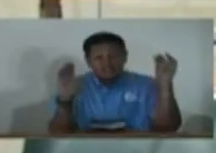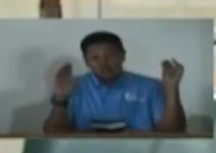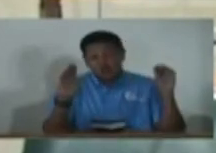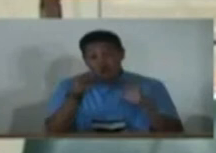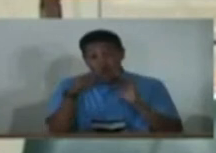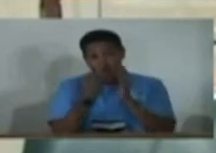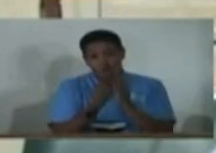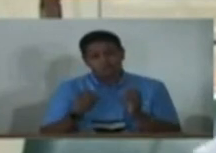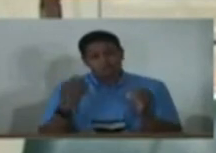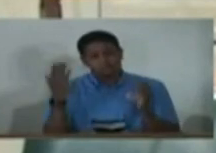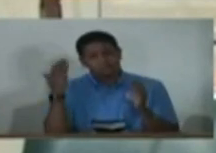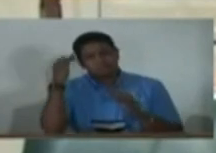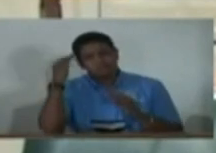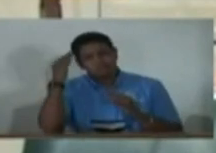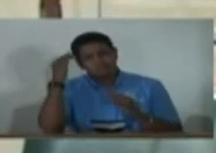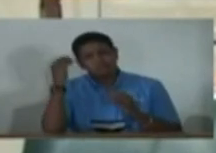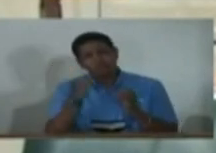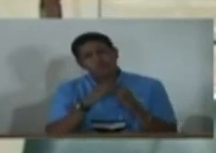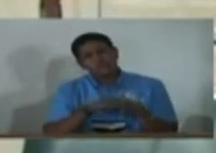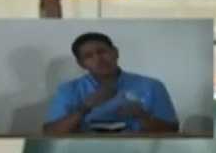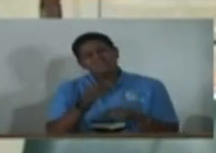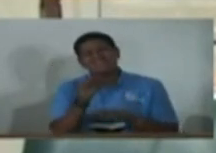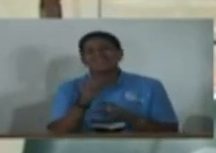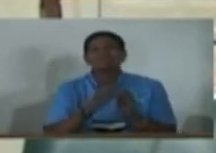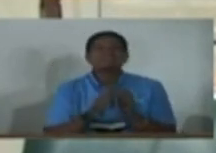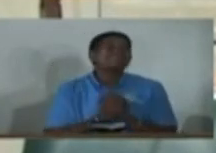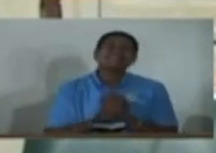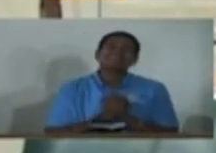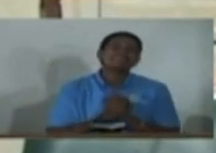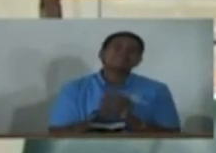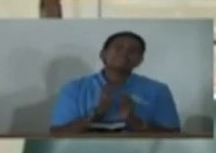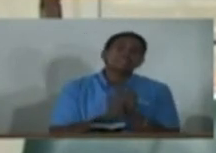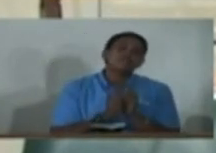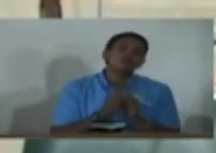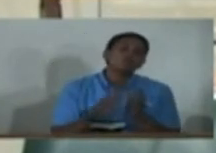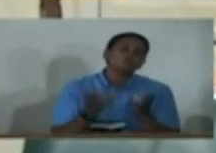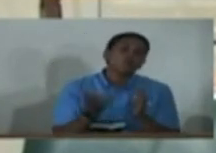I bring members into the decision-making process.